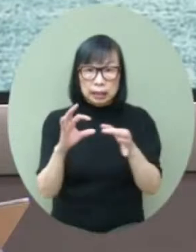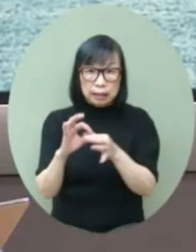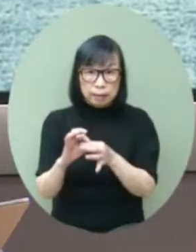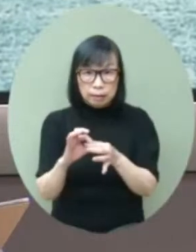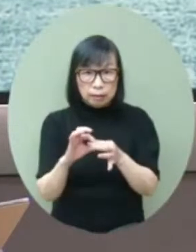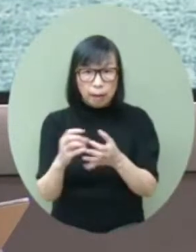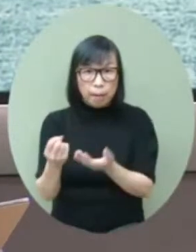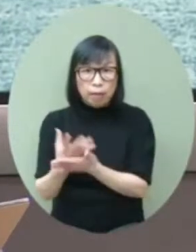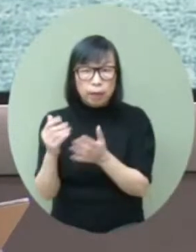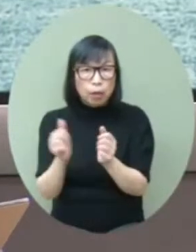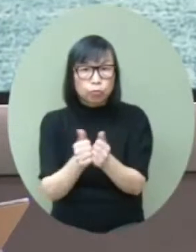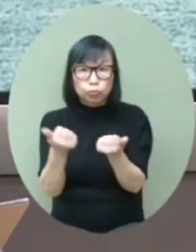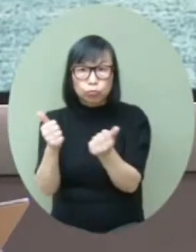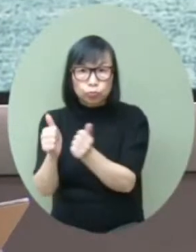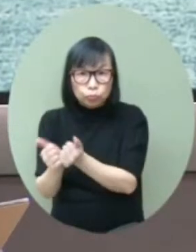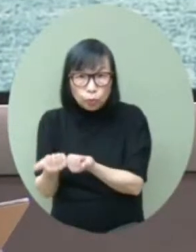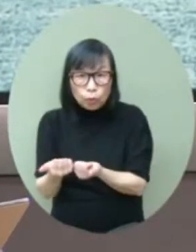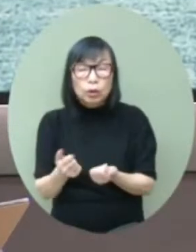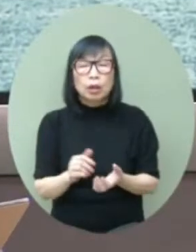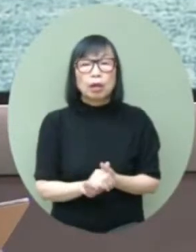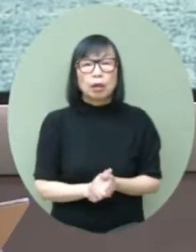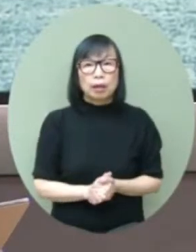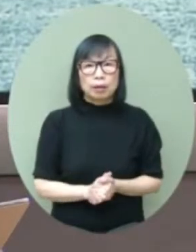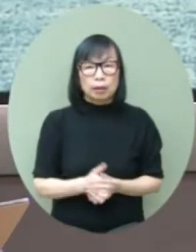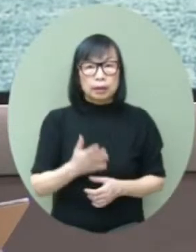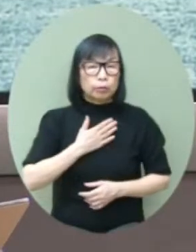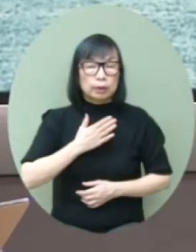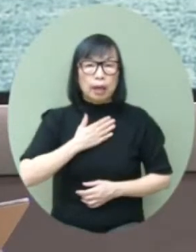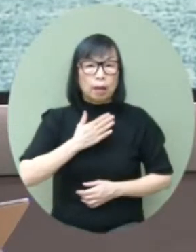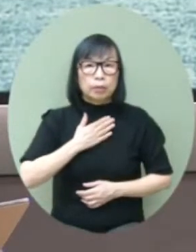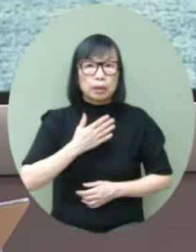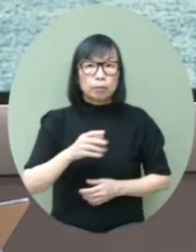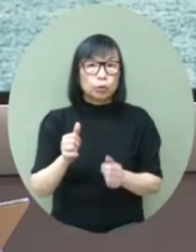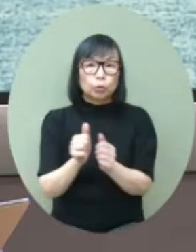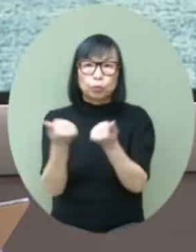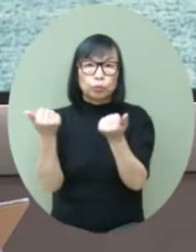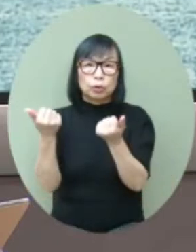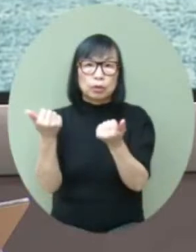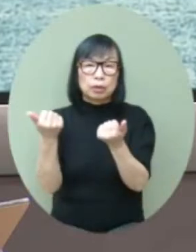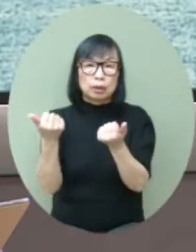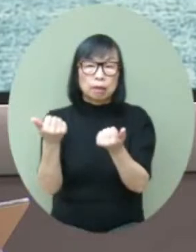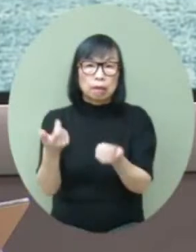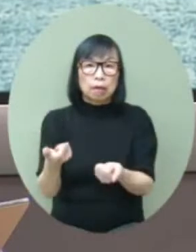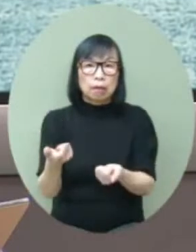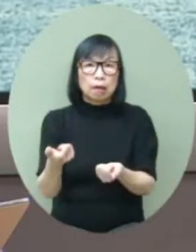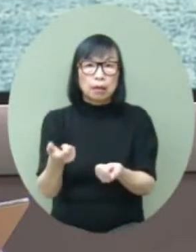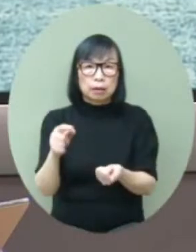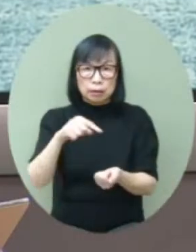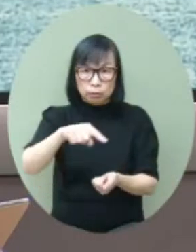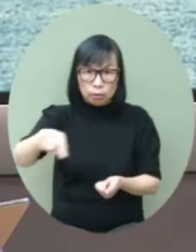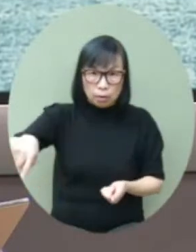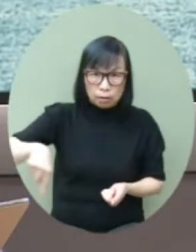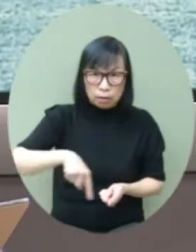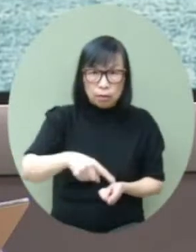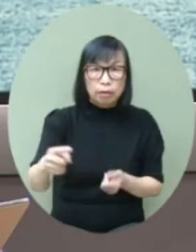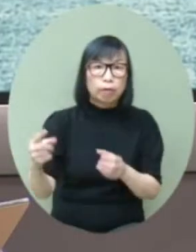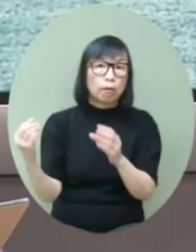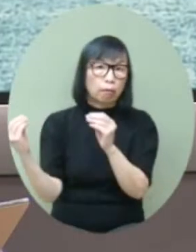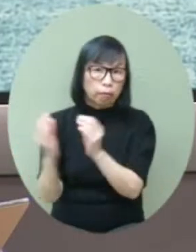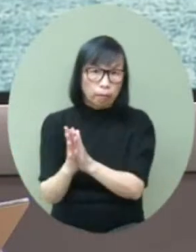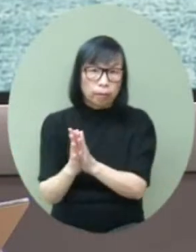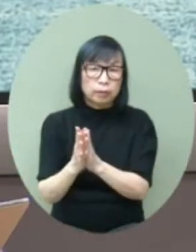outbreaks, and the outbreaks involve people who are not acquainted with each other, and we are more worried about that. For people who are acquainted with each other,